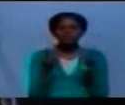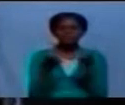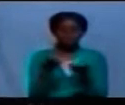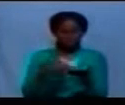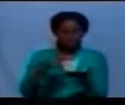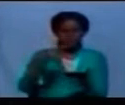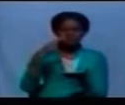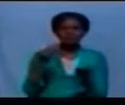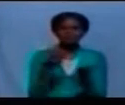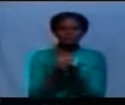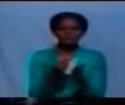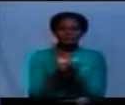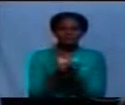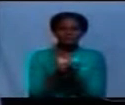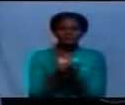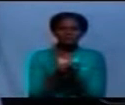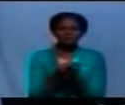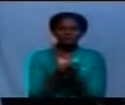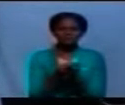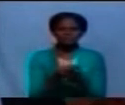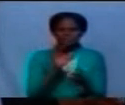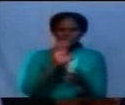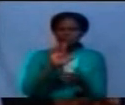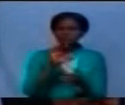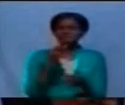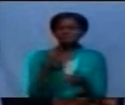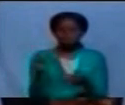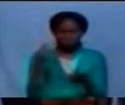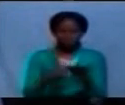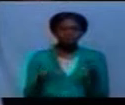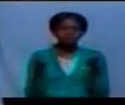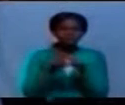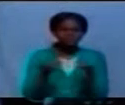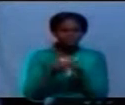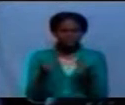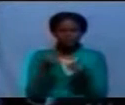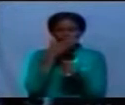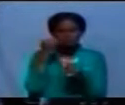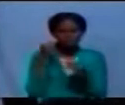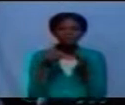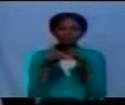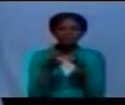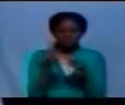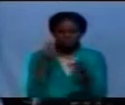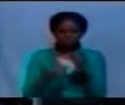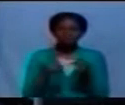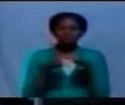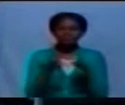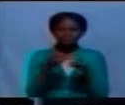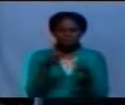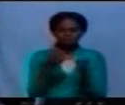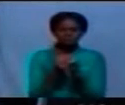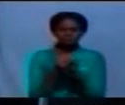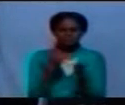funds to meet the shortfall of your expenses that are beyond your normal income. So I think the best principle, whichever sources of income you